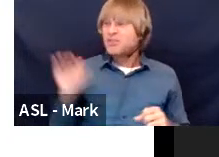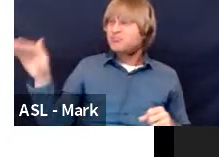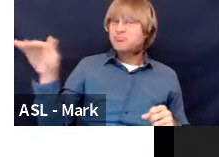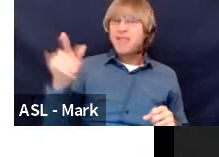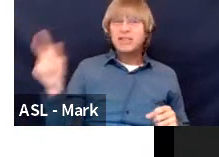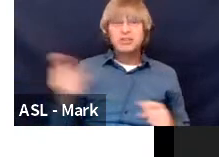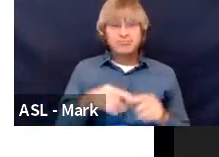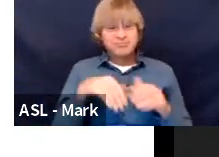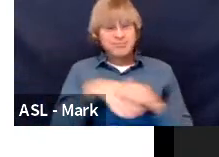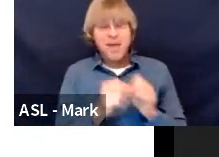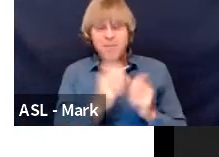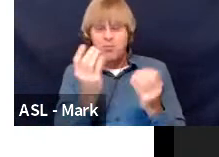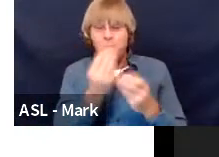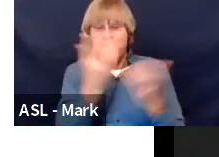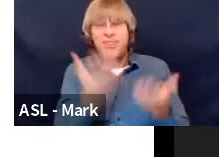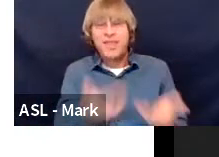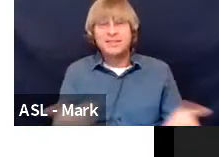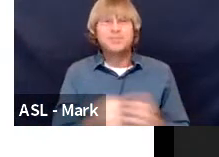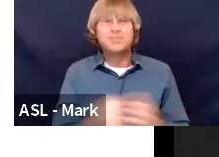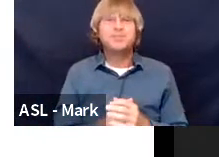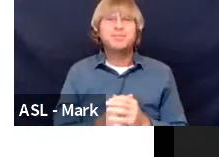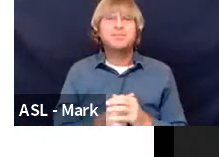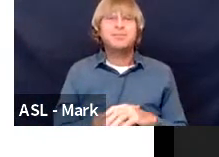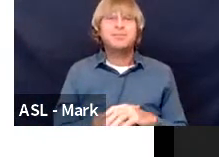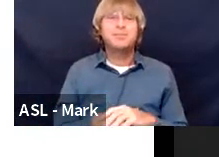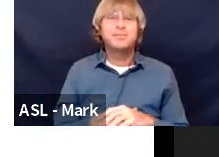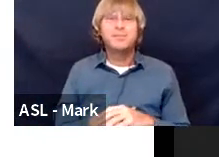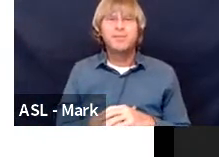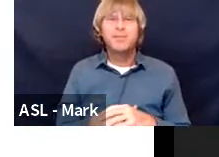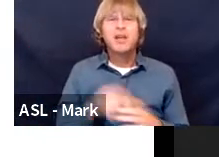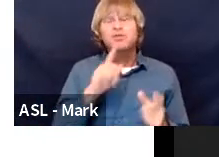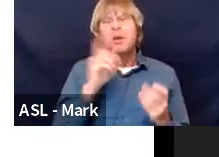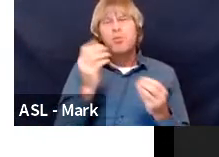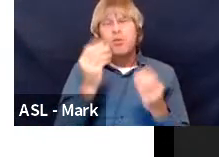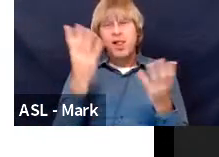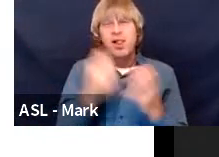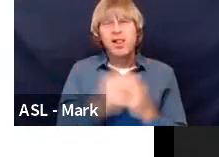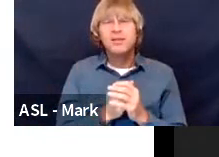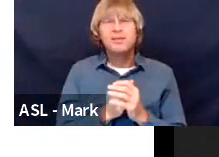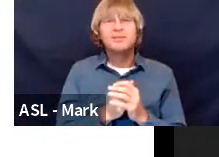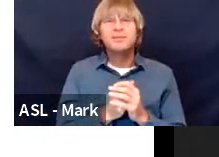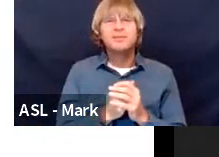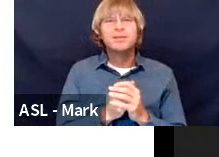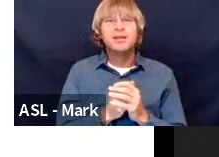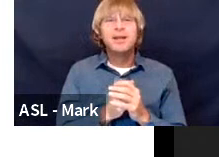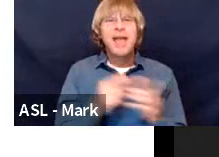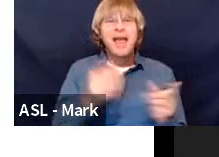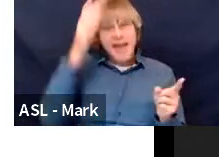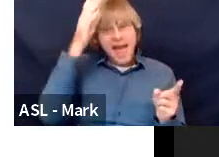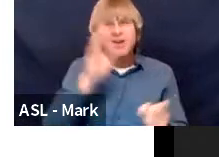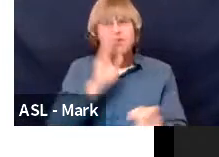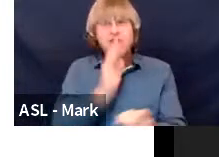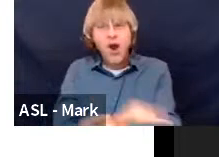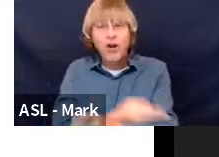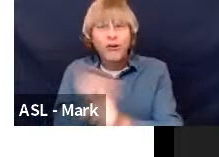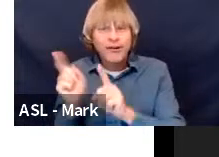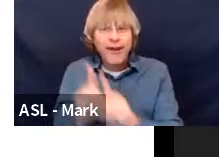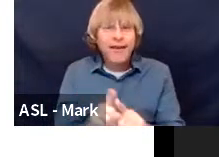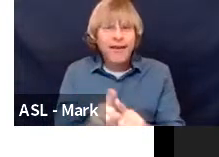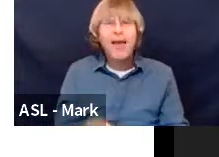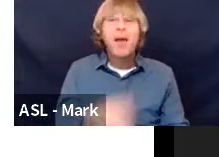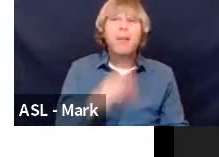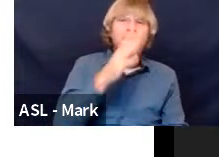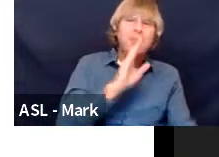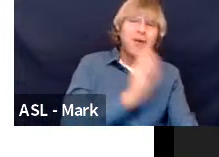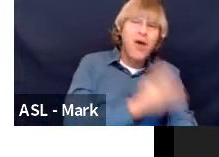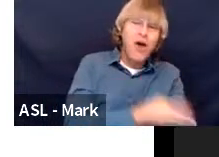started making beautiful things right away. And it was beautiful. I mean, you had daddy-daughter dates, you had